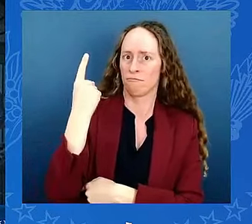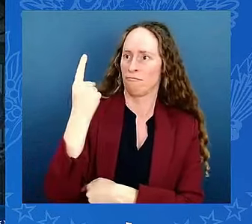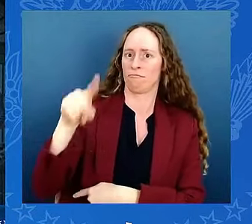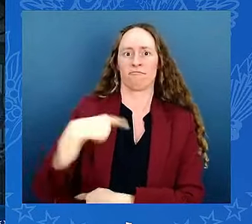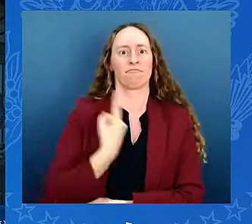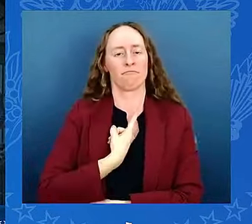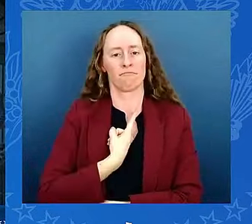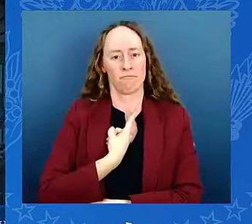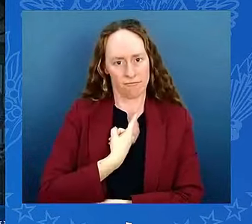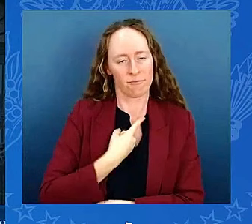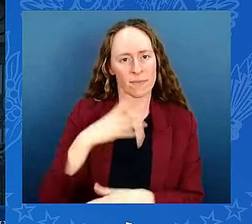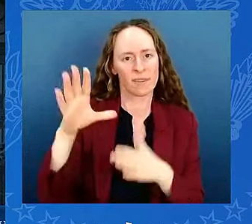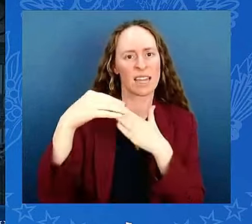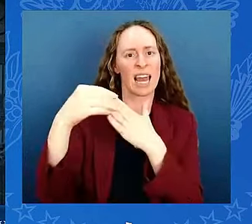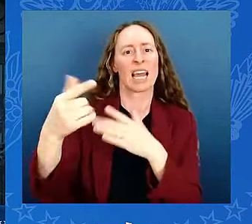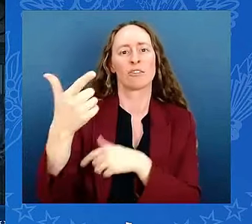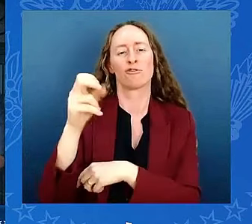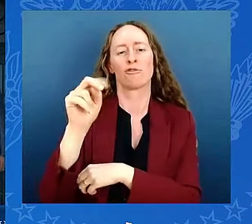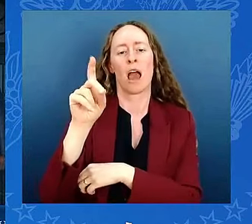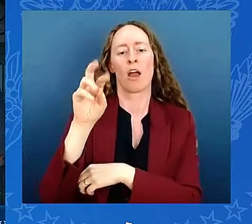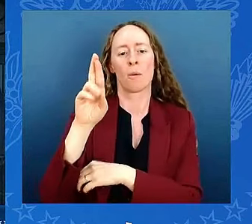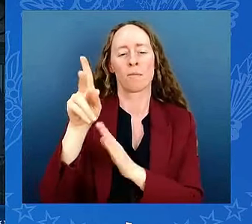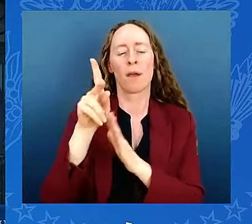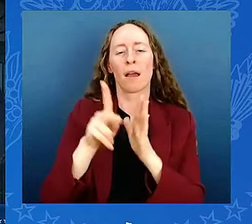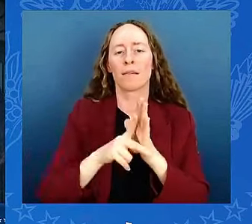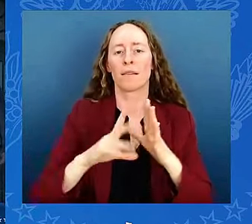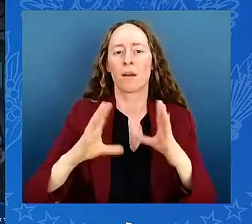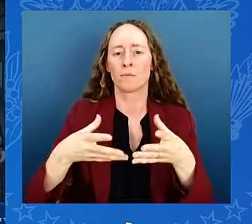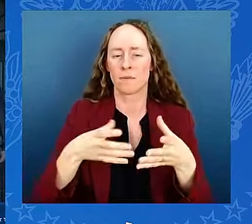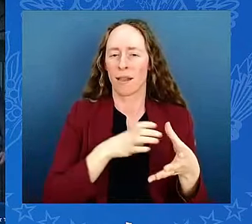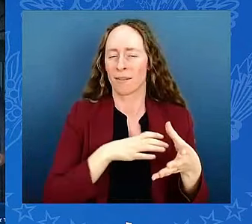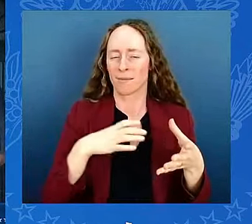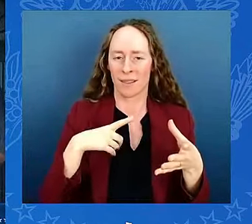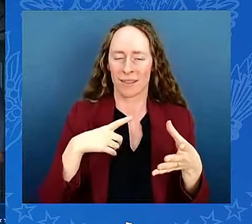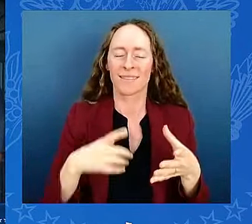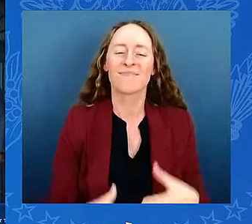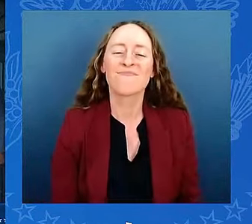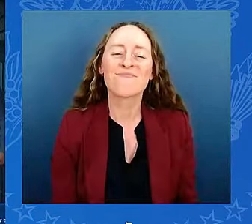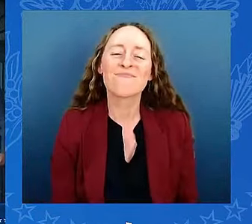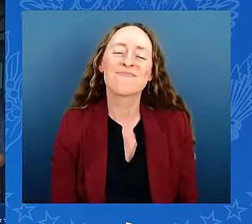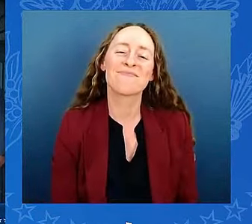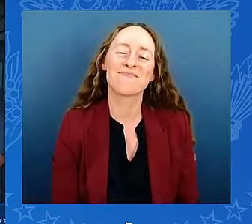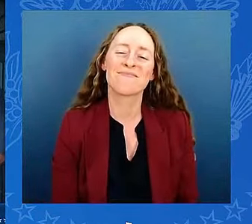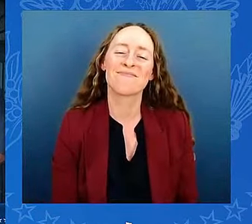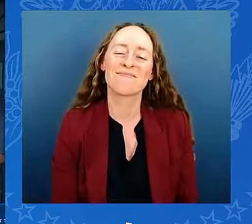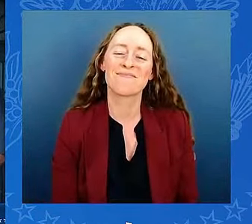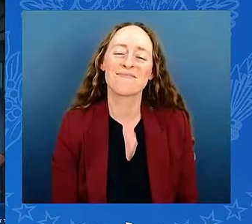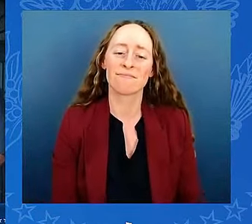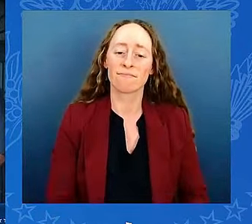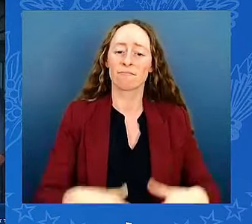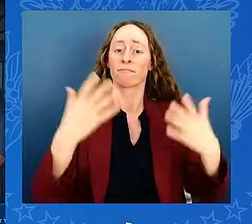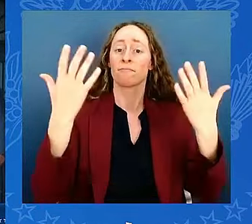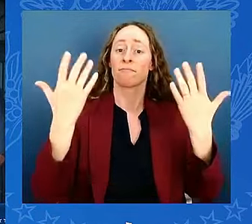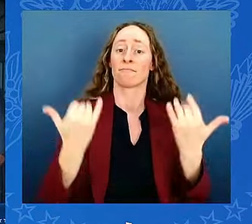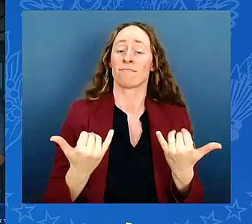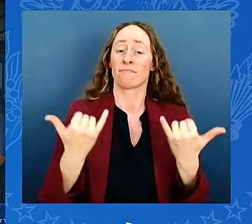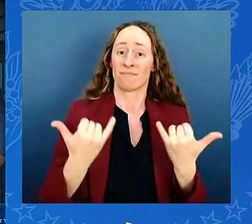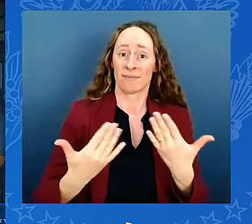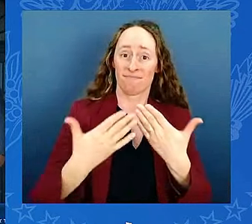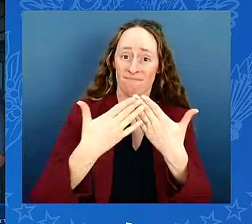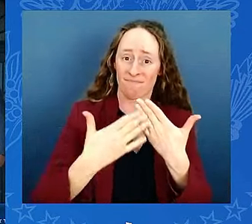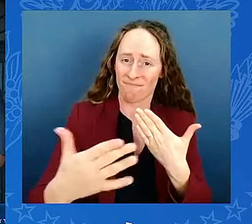While there is still so much to do to end gender-based violence, today we reflect on the progress we've made over the last 30